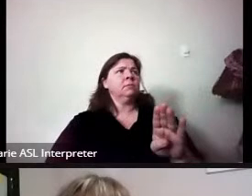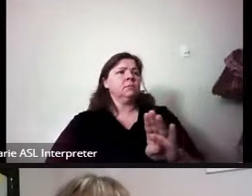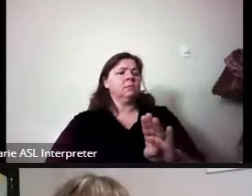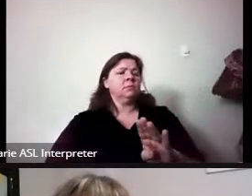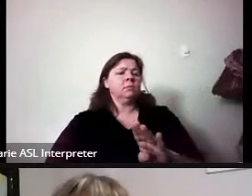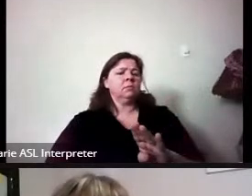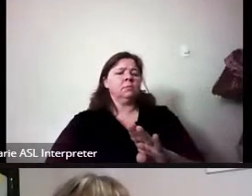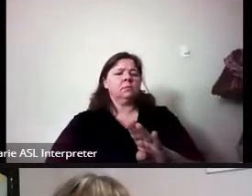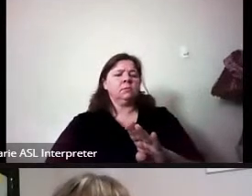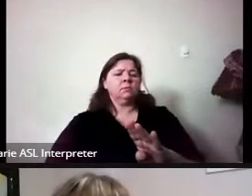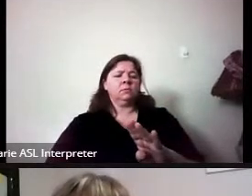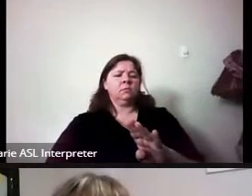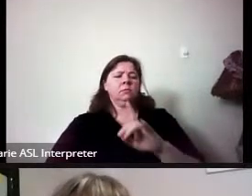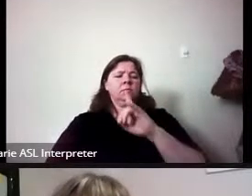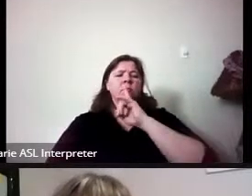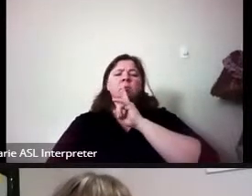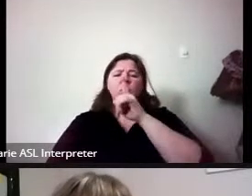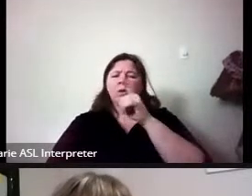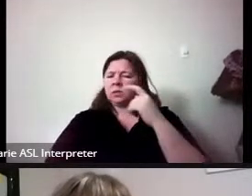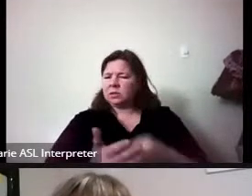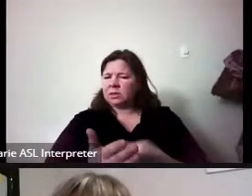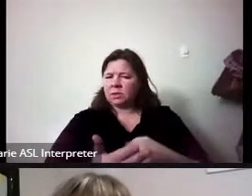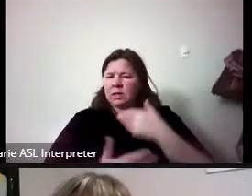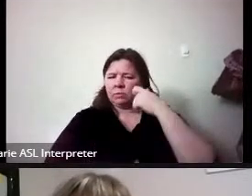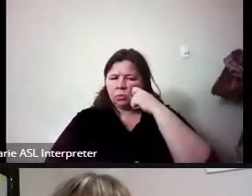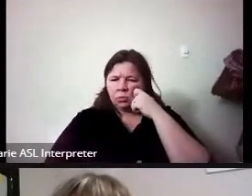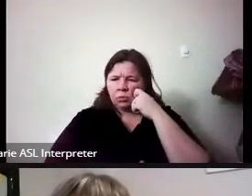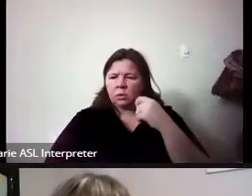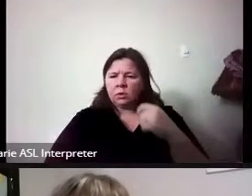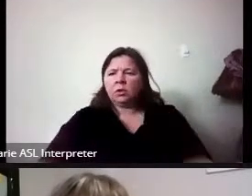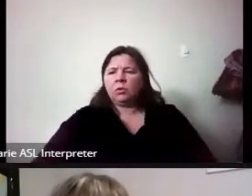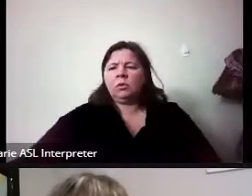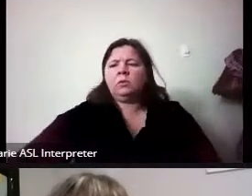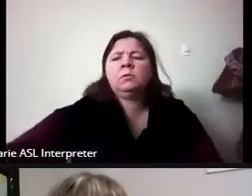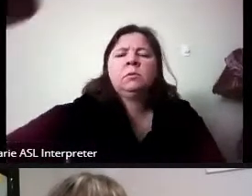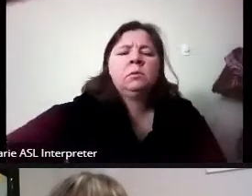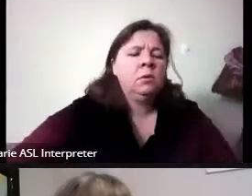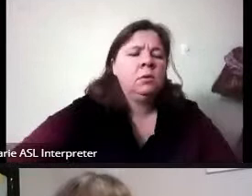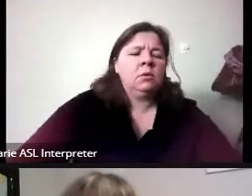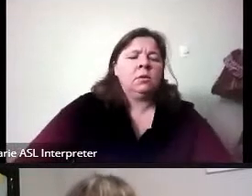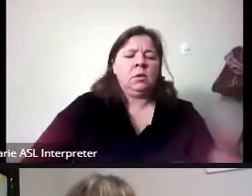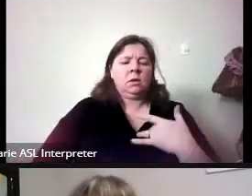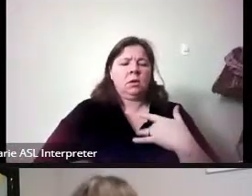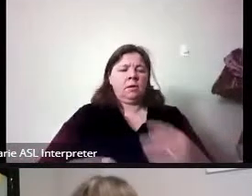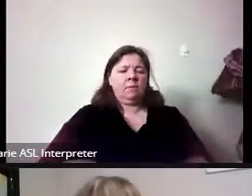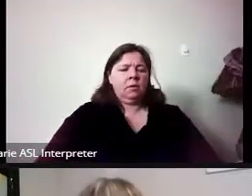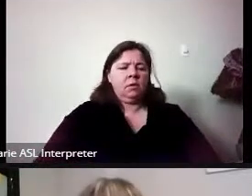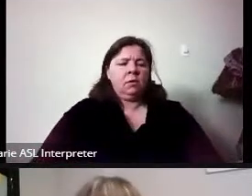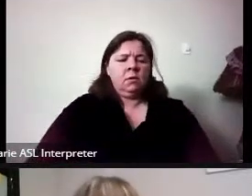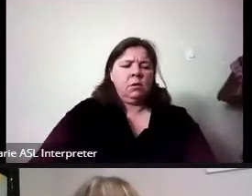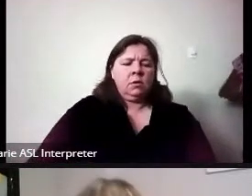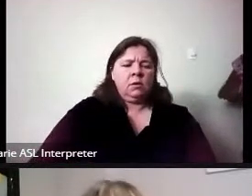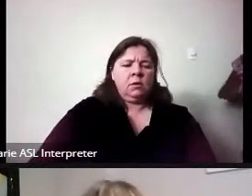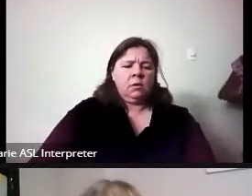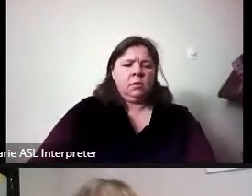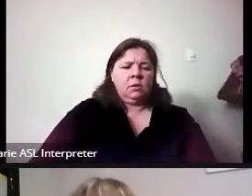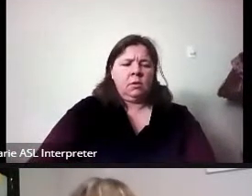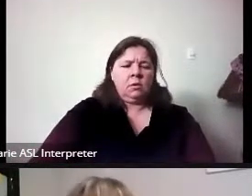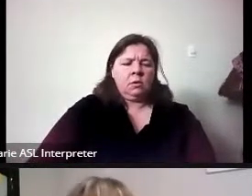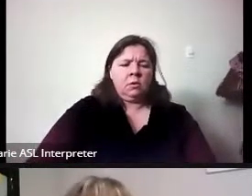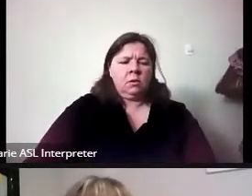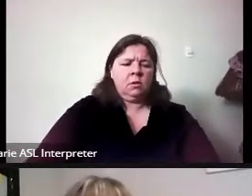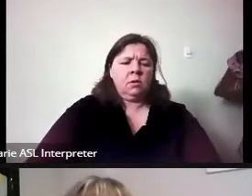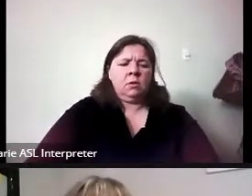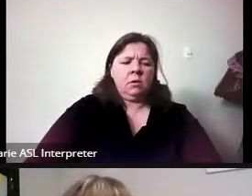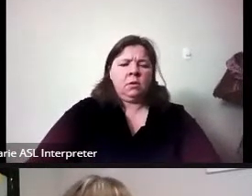has to be sometime rude, but you are because of your kindness, you have like occurred so many losses in